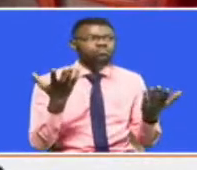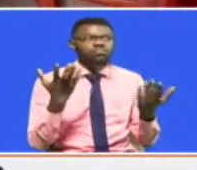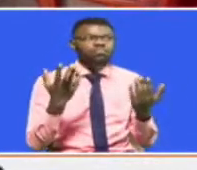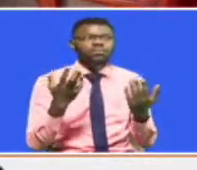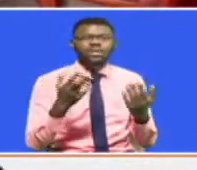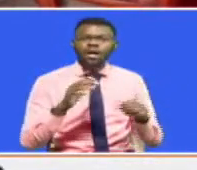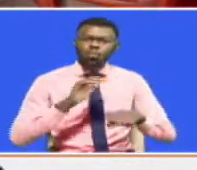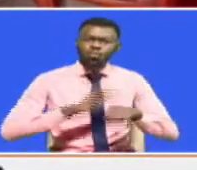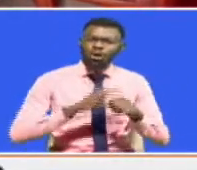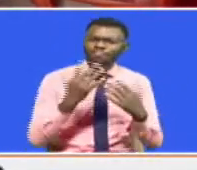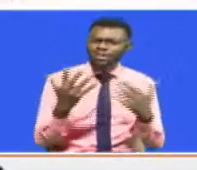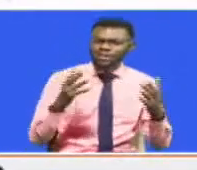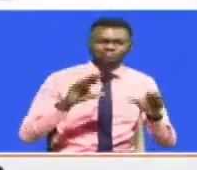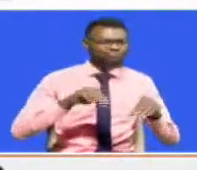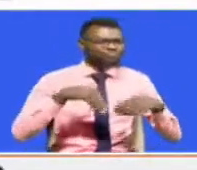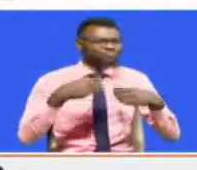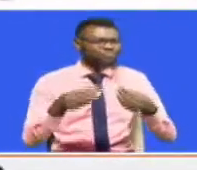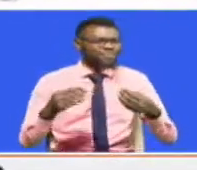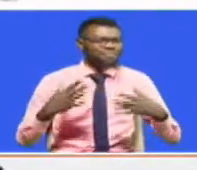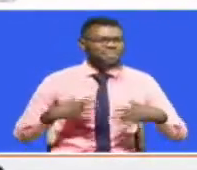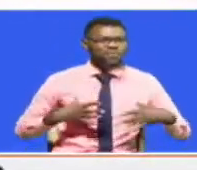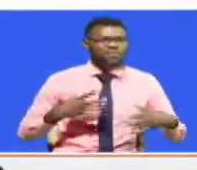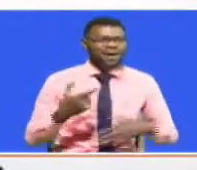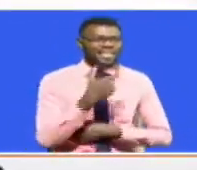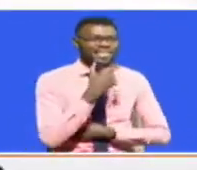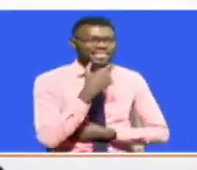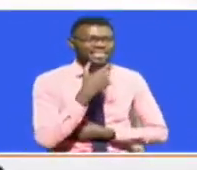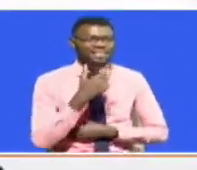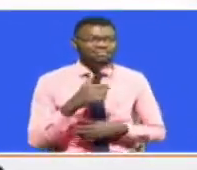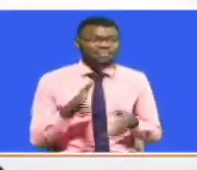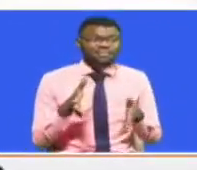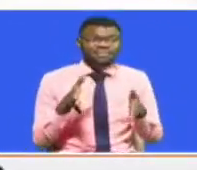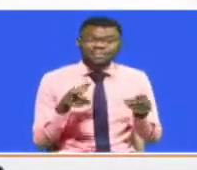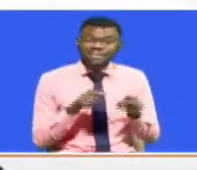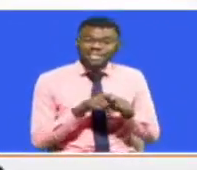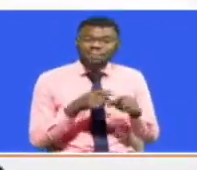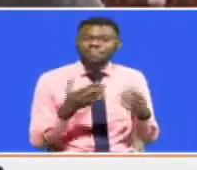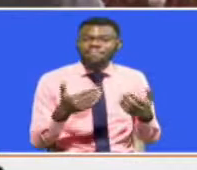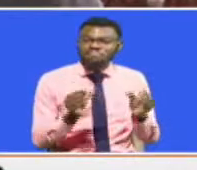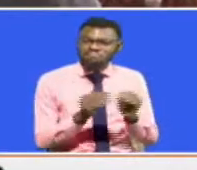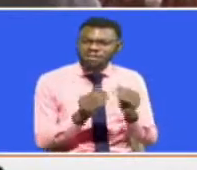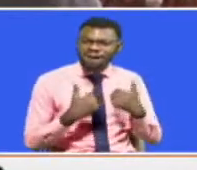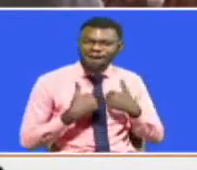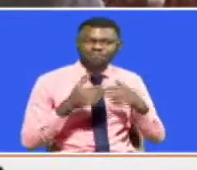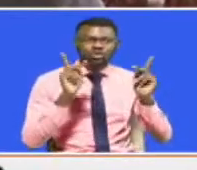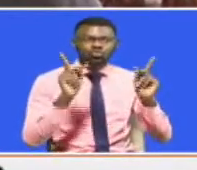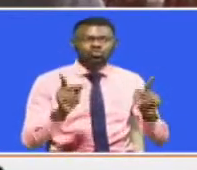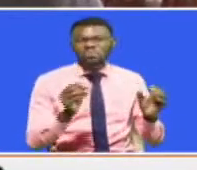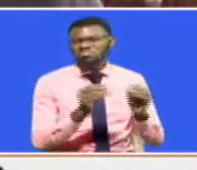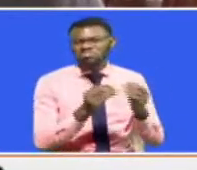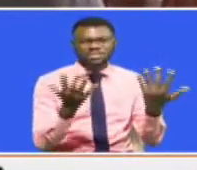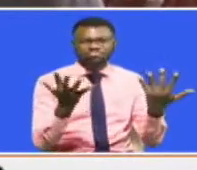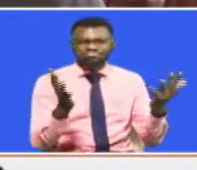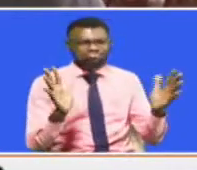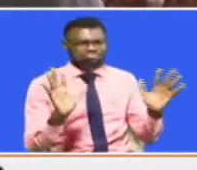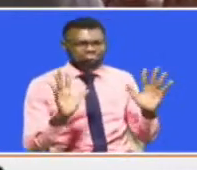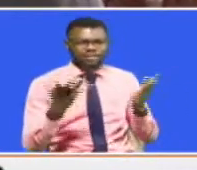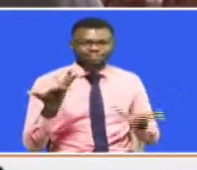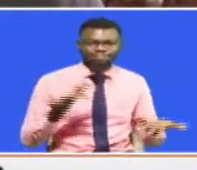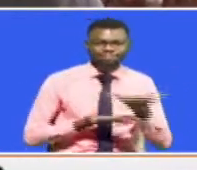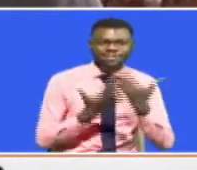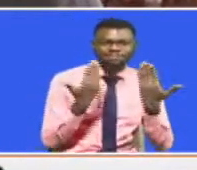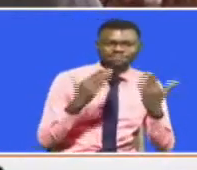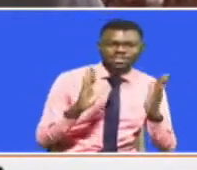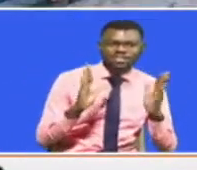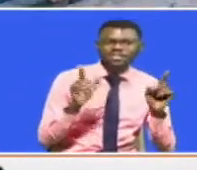in stock for the people of Nyanza as the historic cabinet meeting held at Kisumu State Lodge approved the writing off of debts owed by